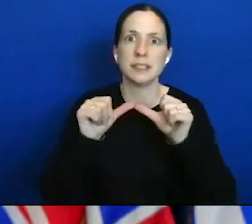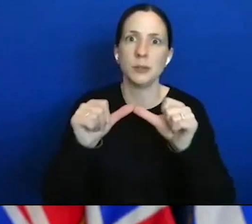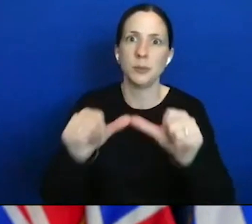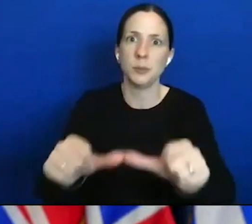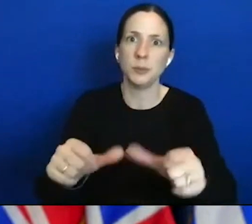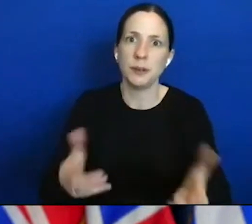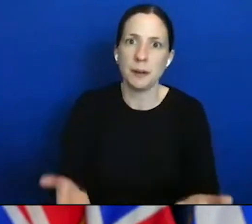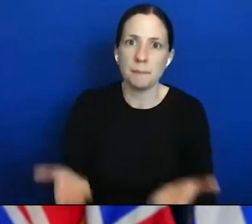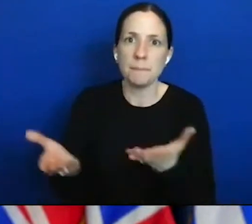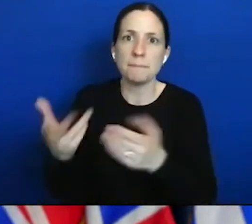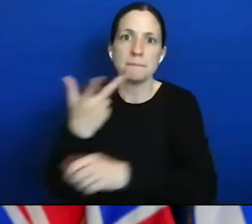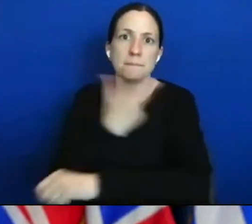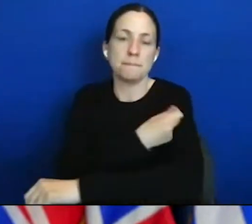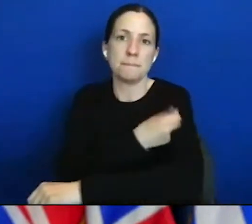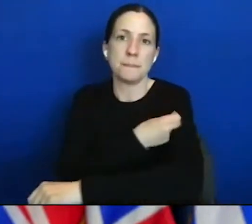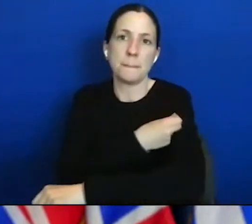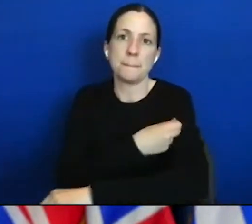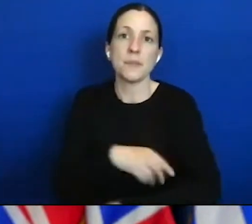those levels. It's